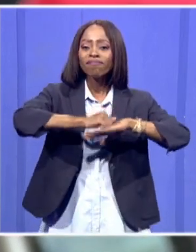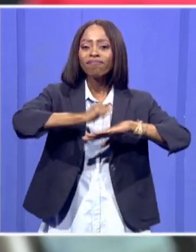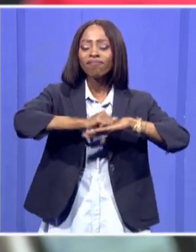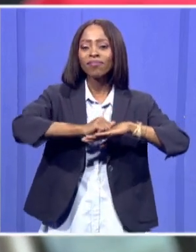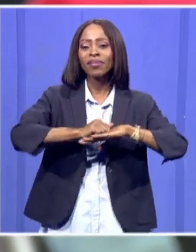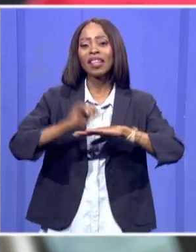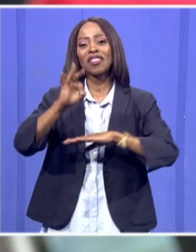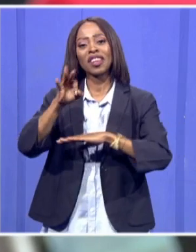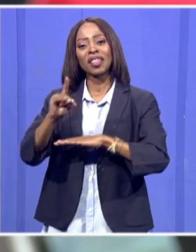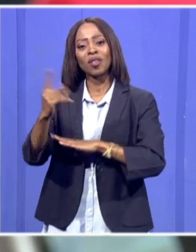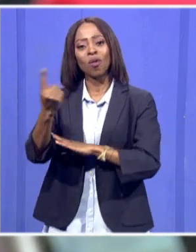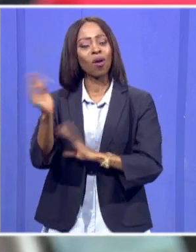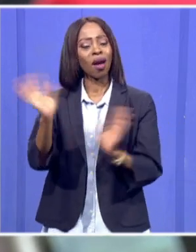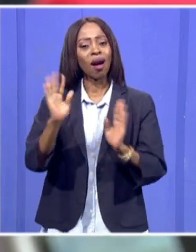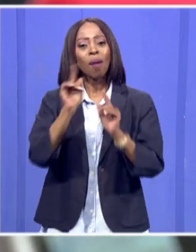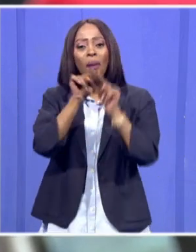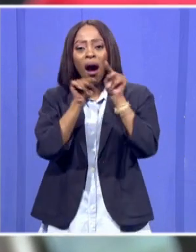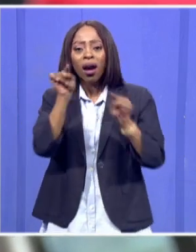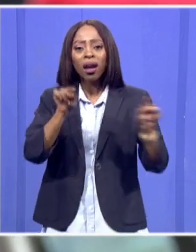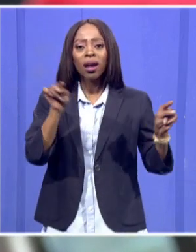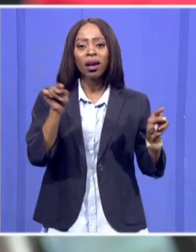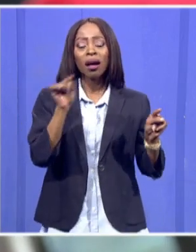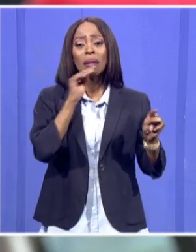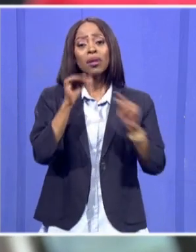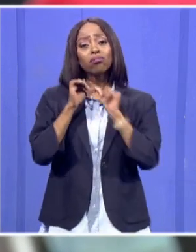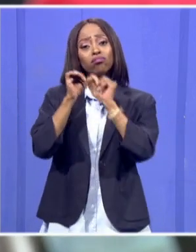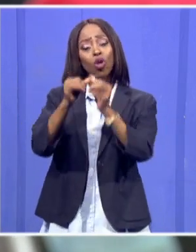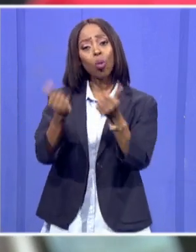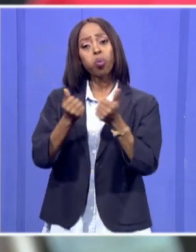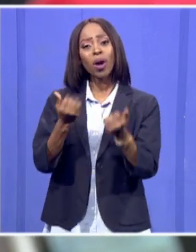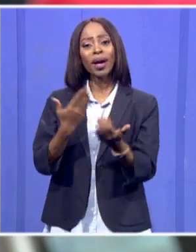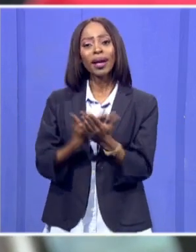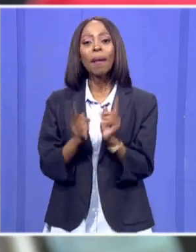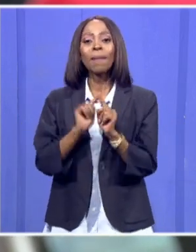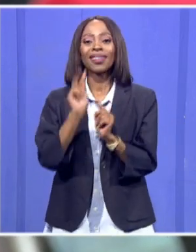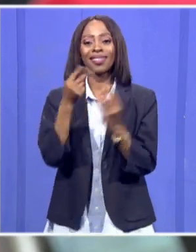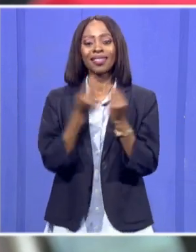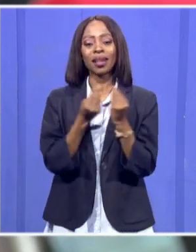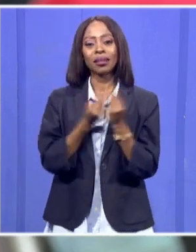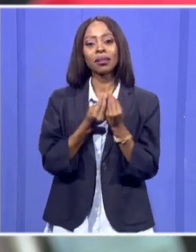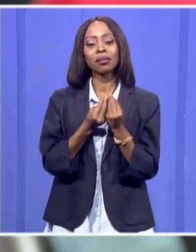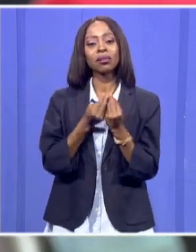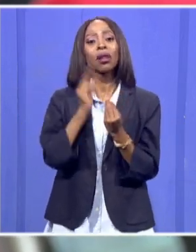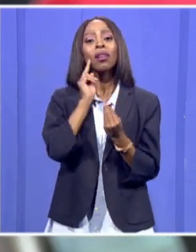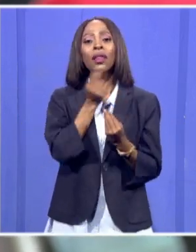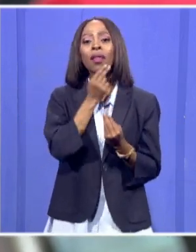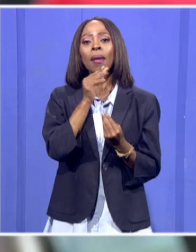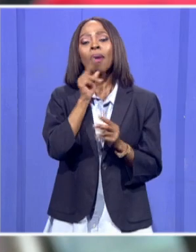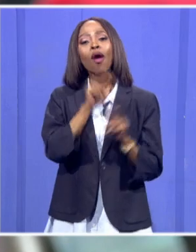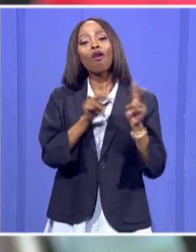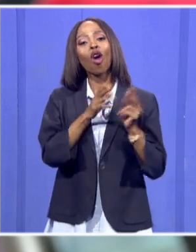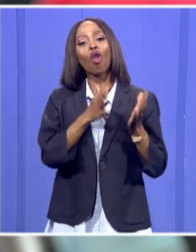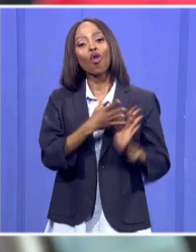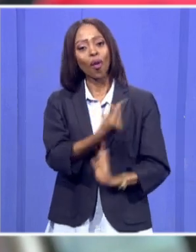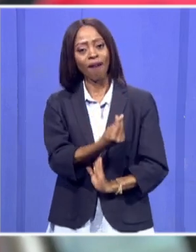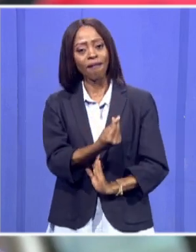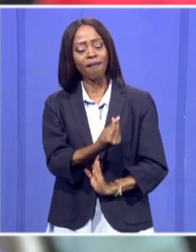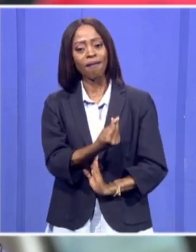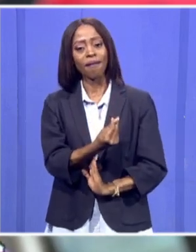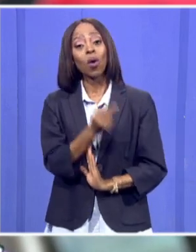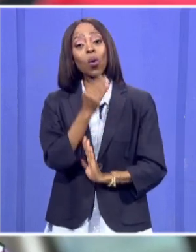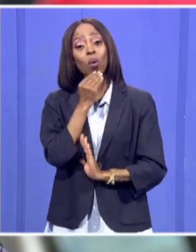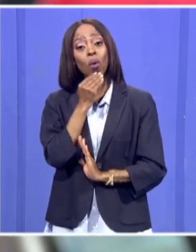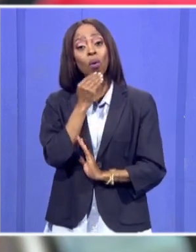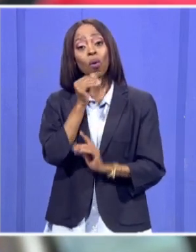not only 3D. So that is going to become sustainable. But the nice thing about it is that we are having a regulator in this country, which is